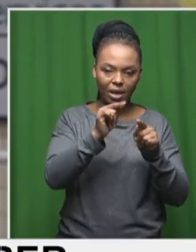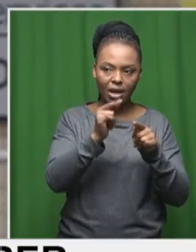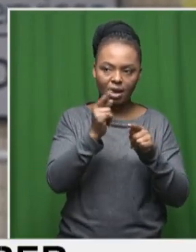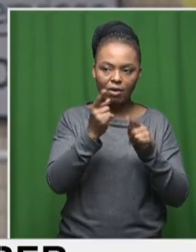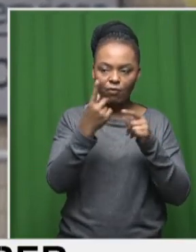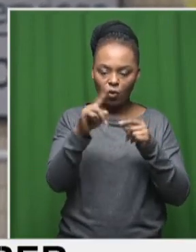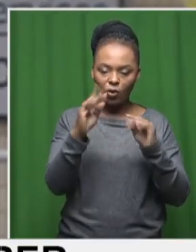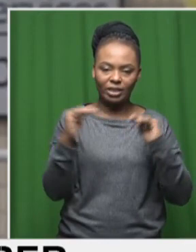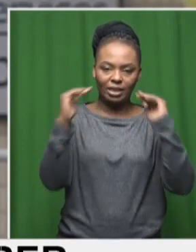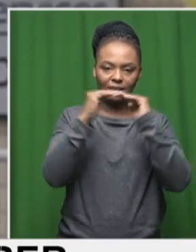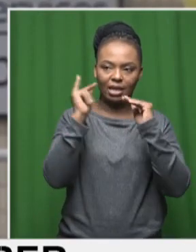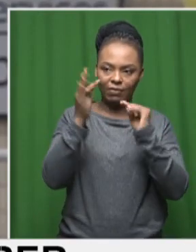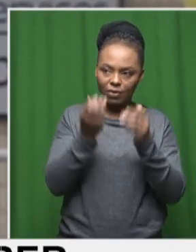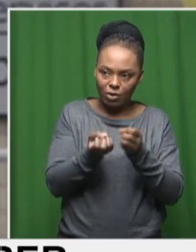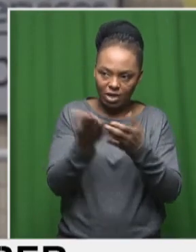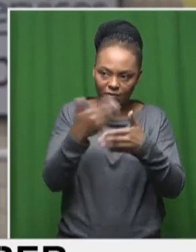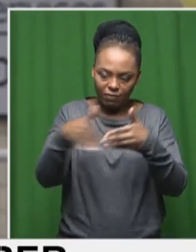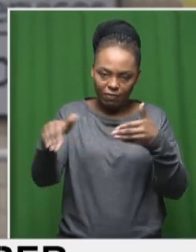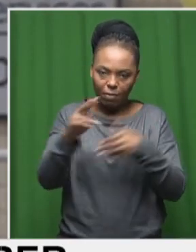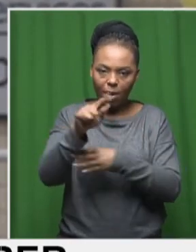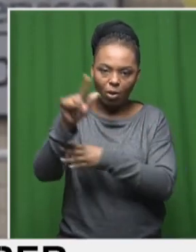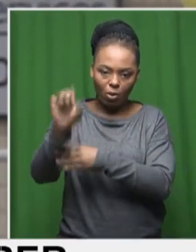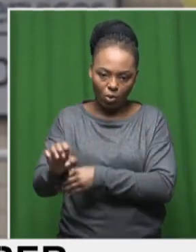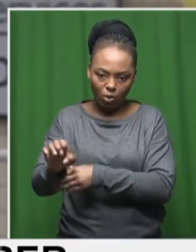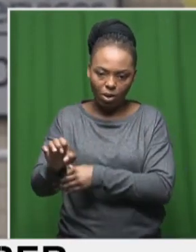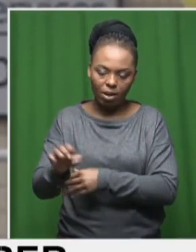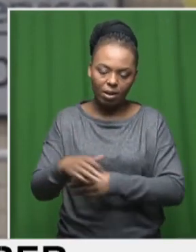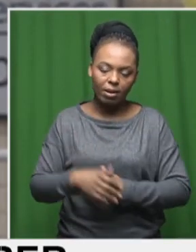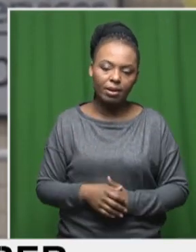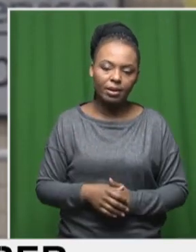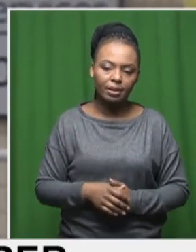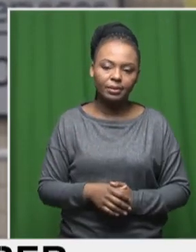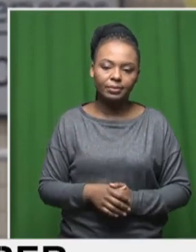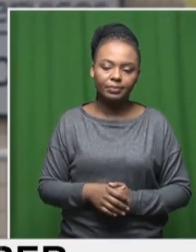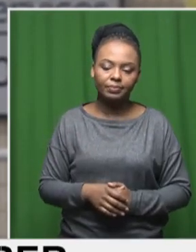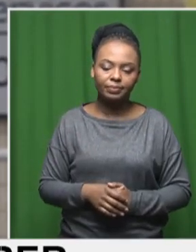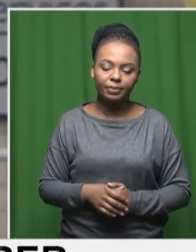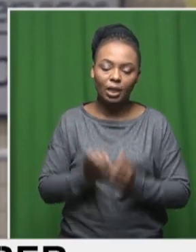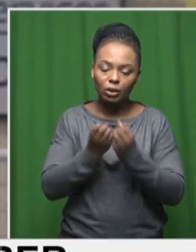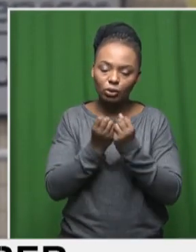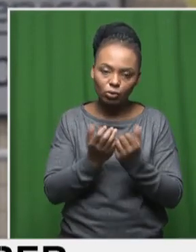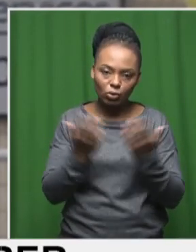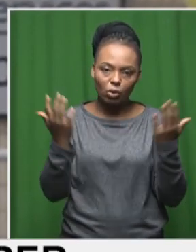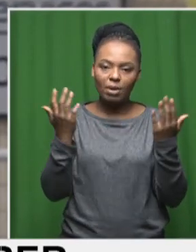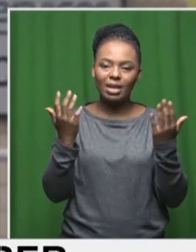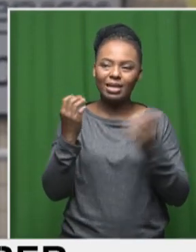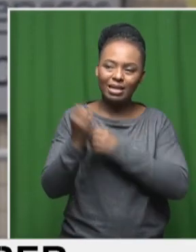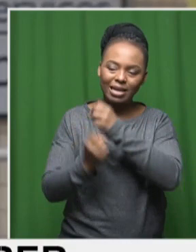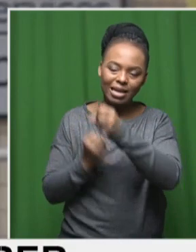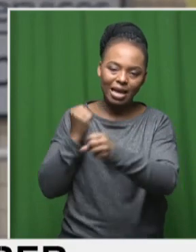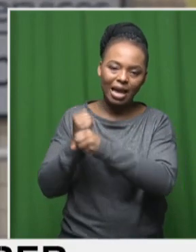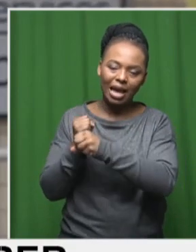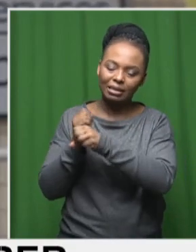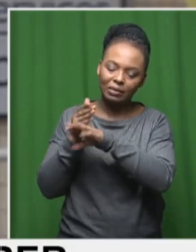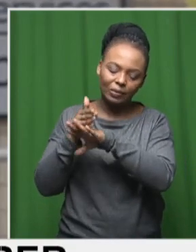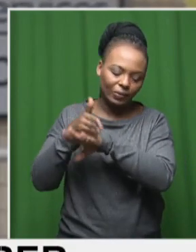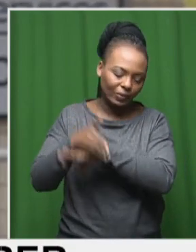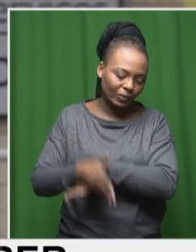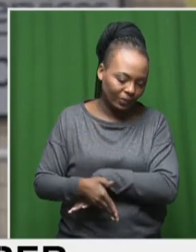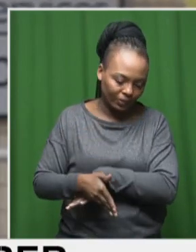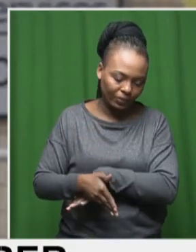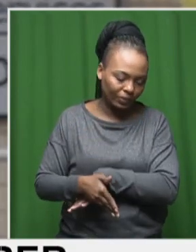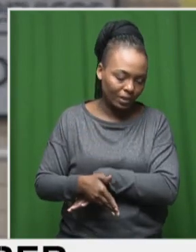think that still stands, and perhaps even more so now. So many years on, I